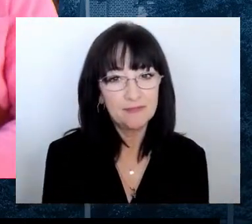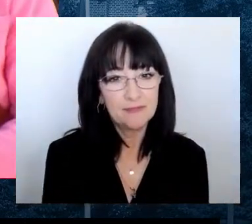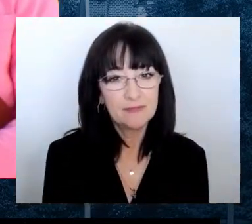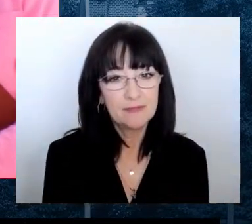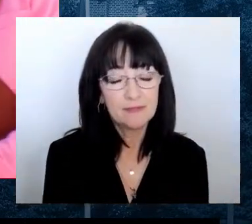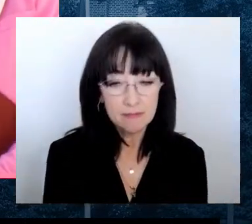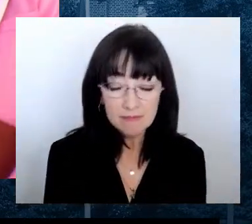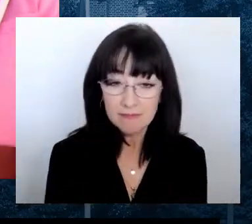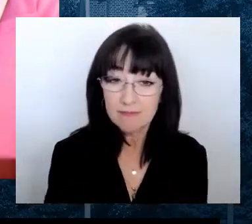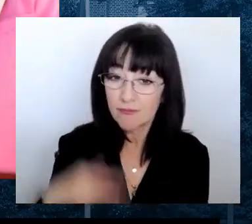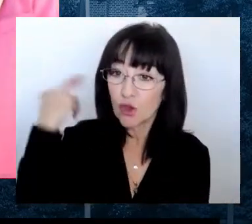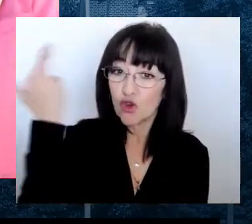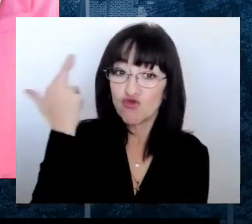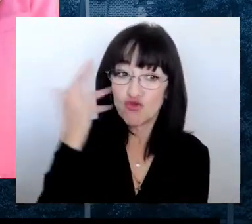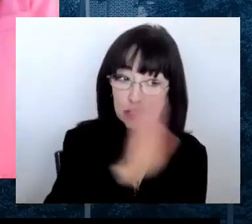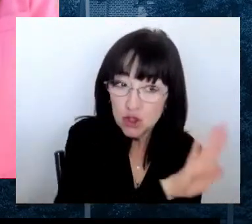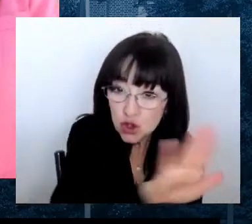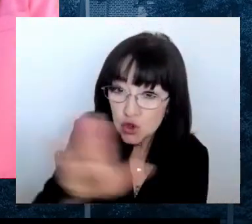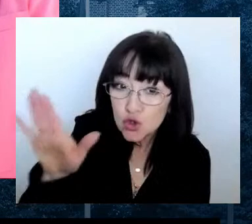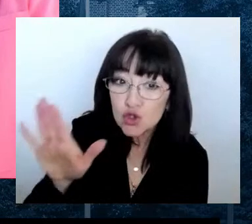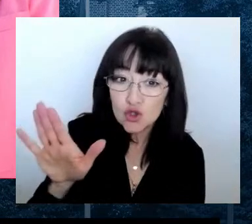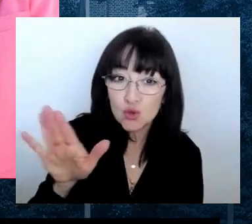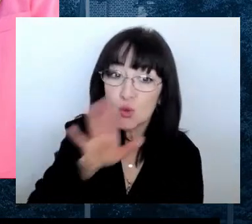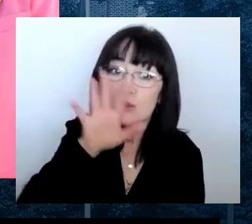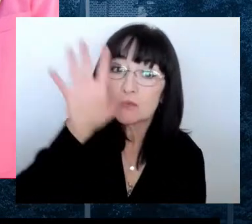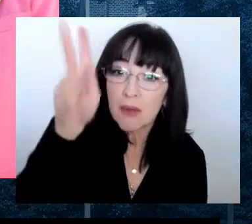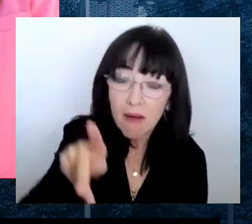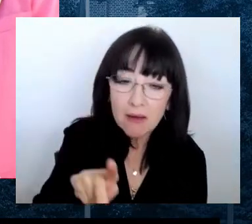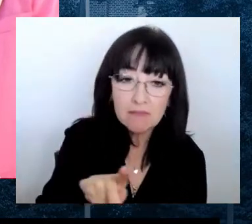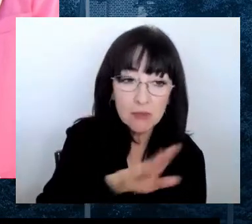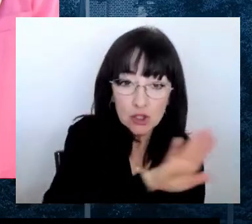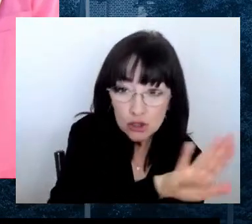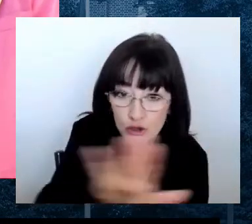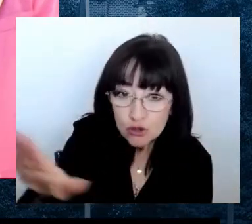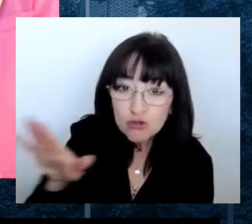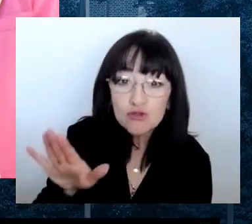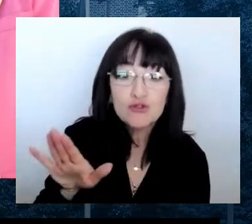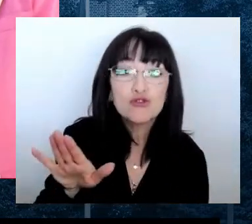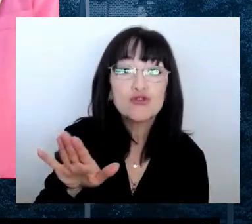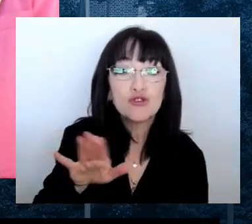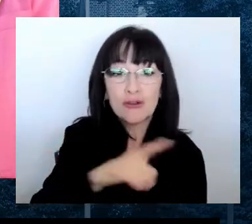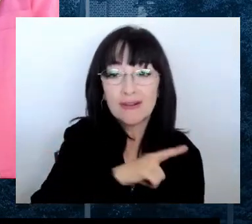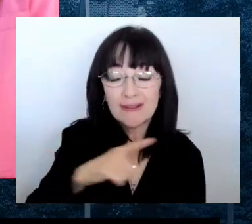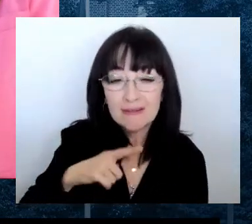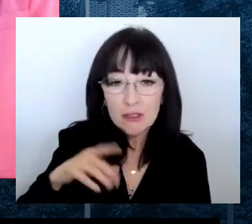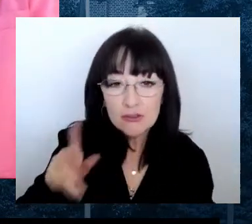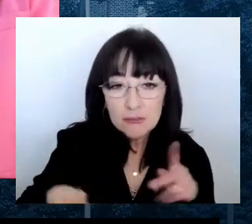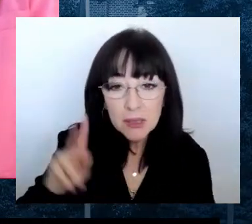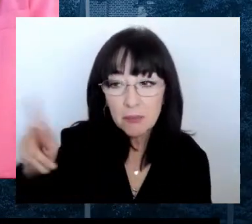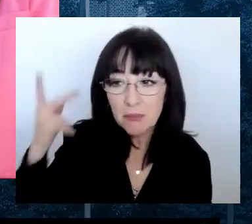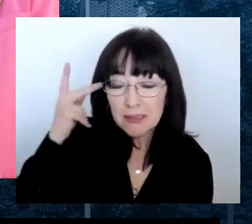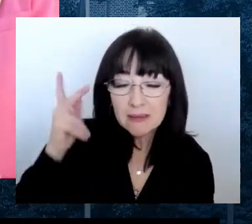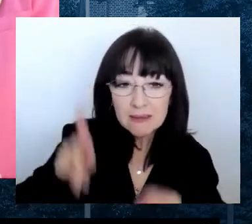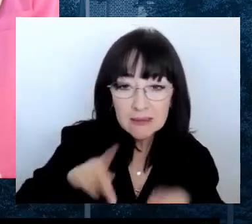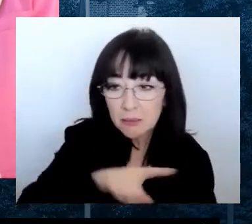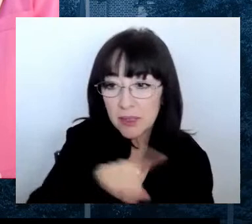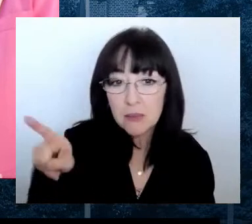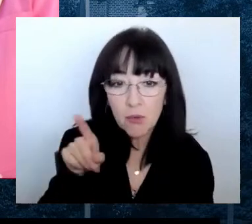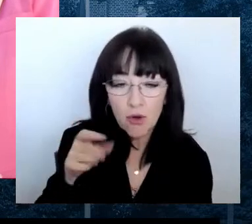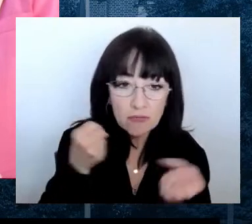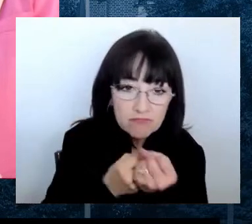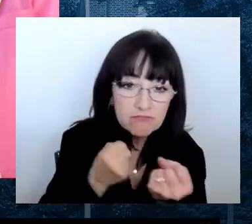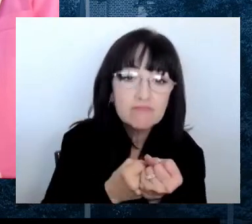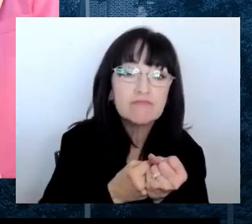Because of you and because of the lawmakers here today who listened and led alongside you, today we